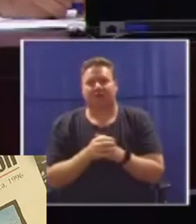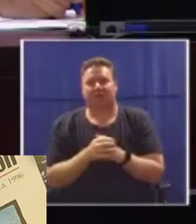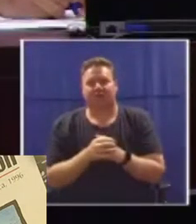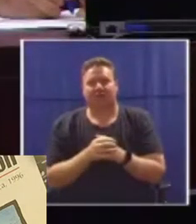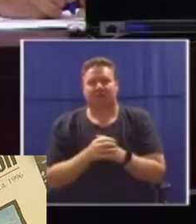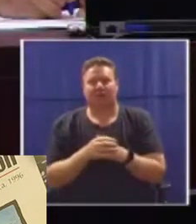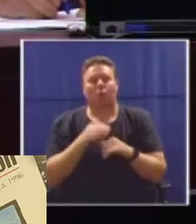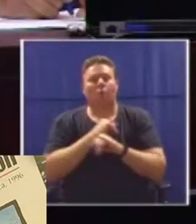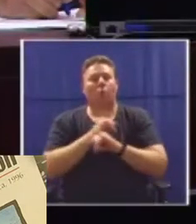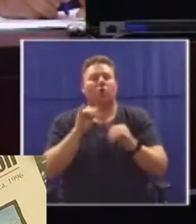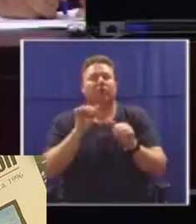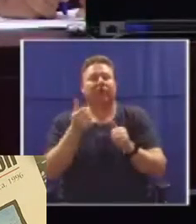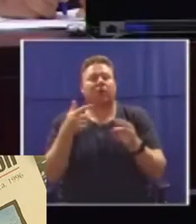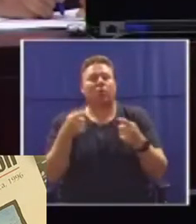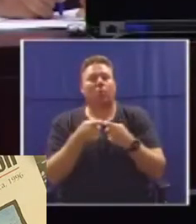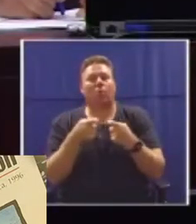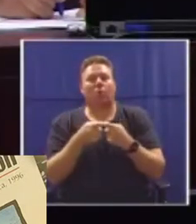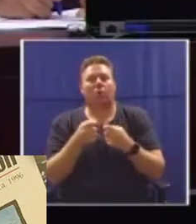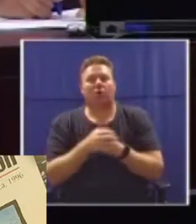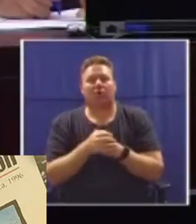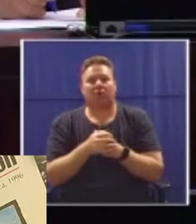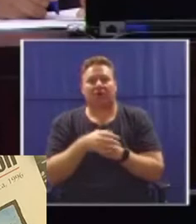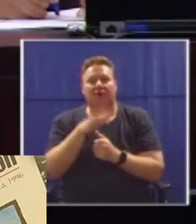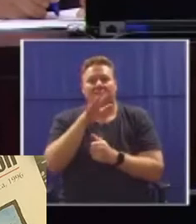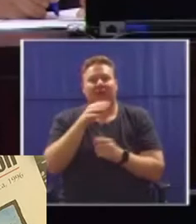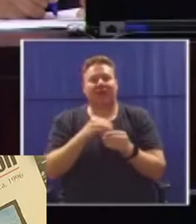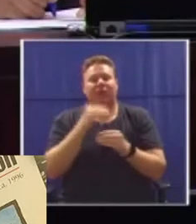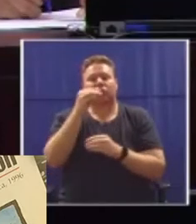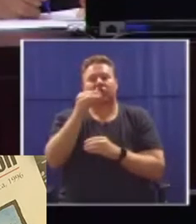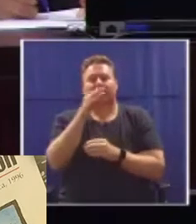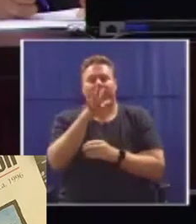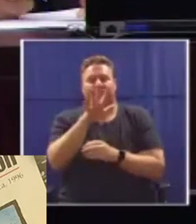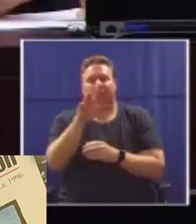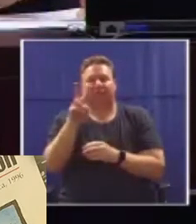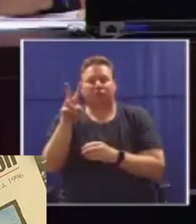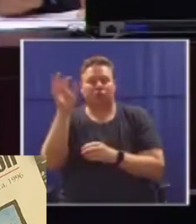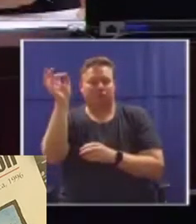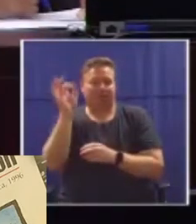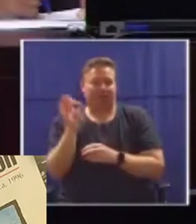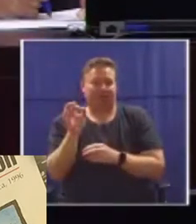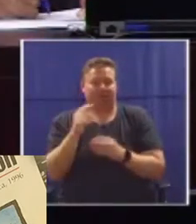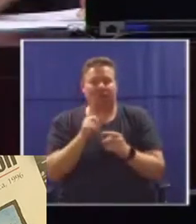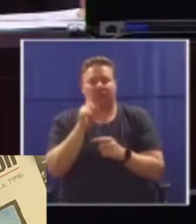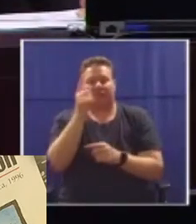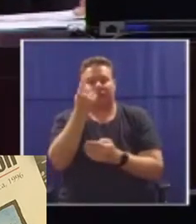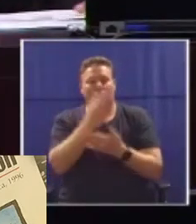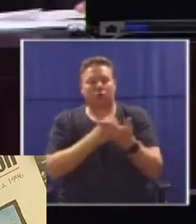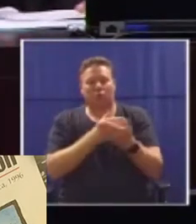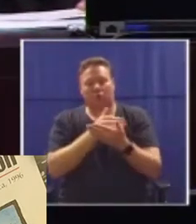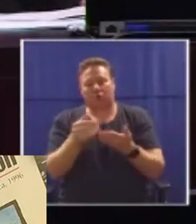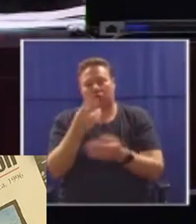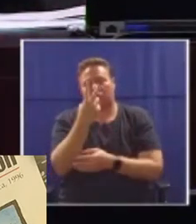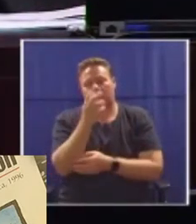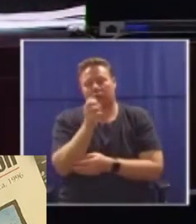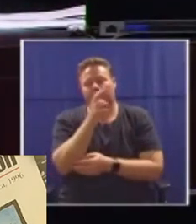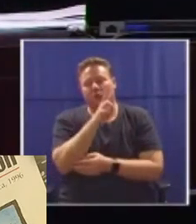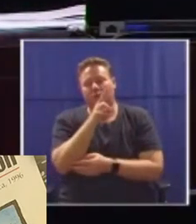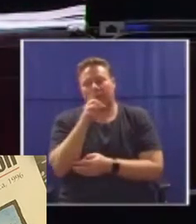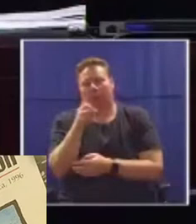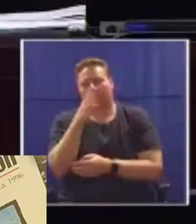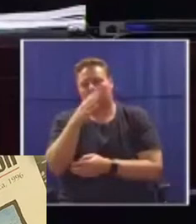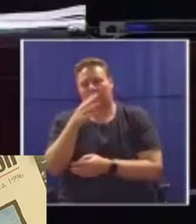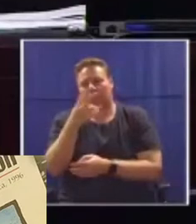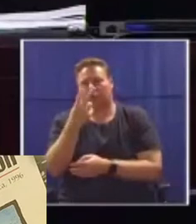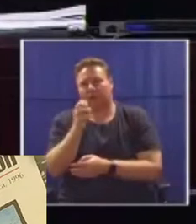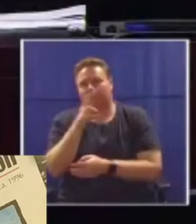countries. It increased with 52% in the first quarter of 2021-22, and we have